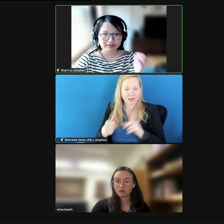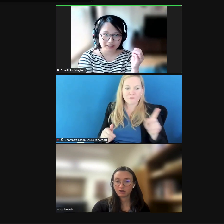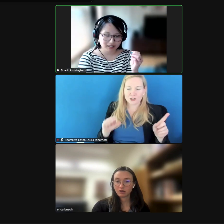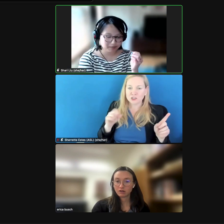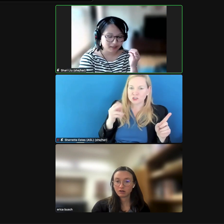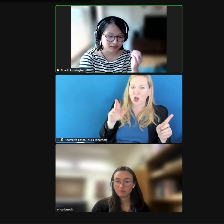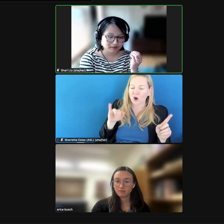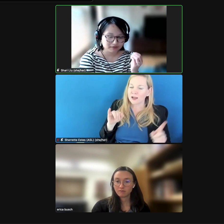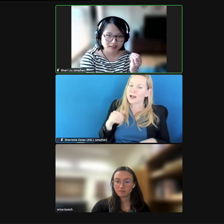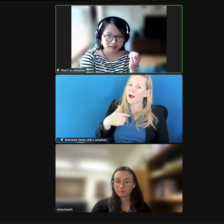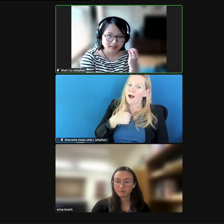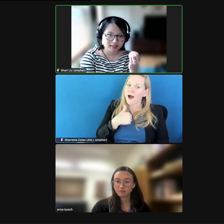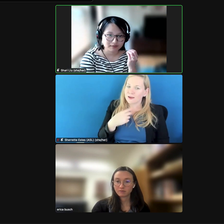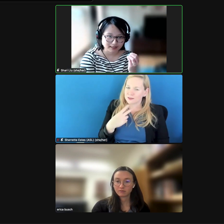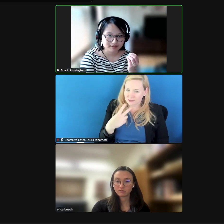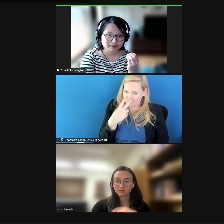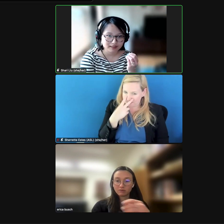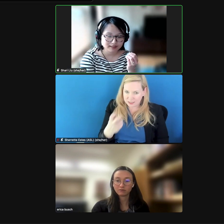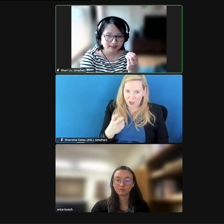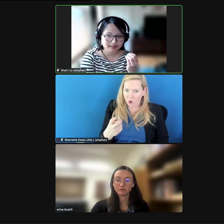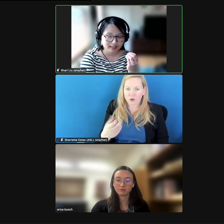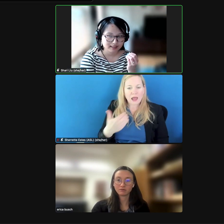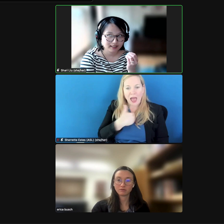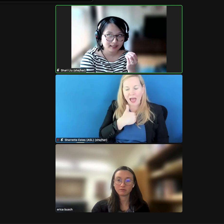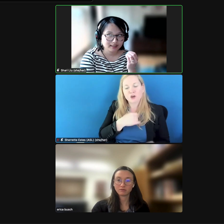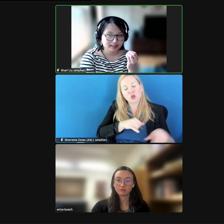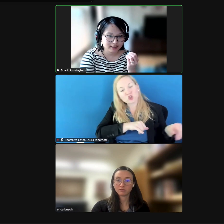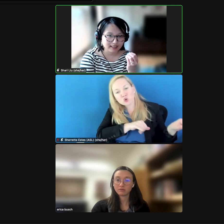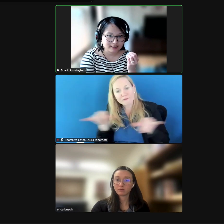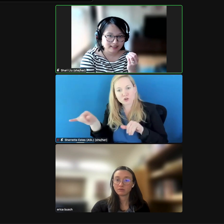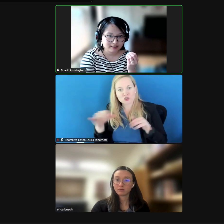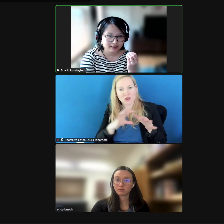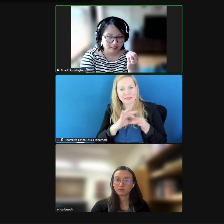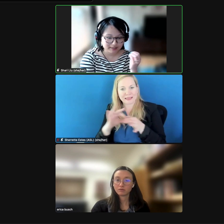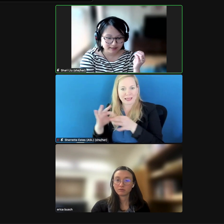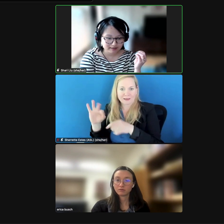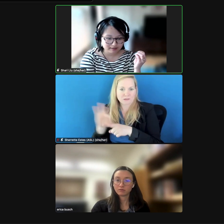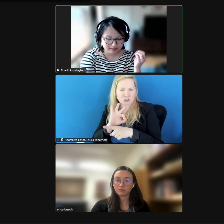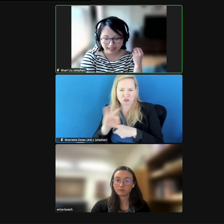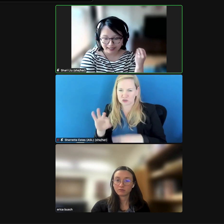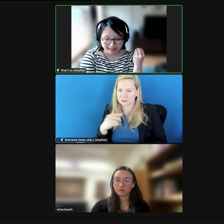I doubt there's going to be a universal set of linking functions that connects